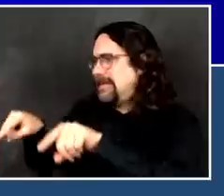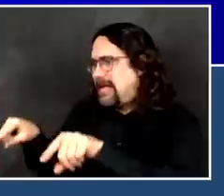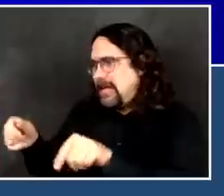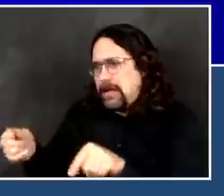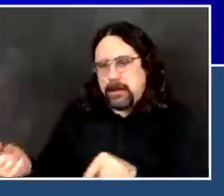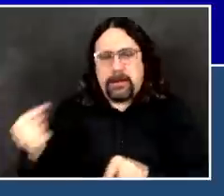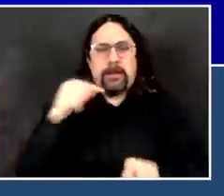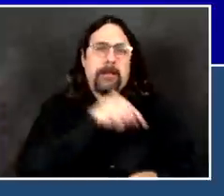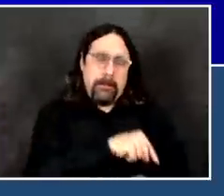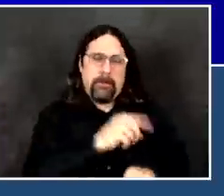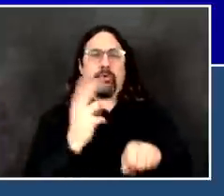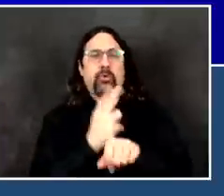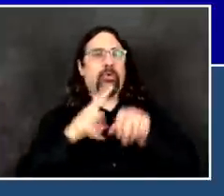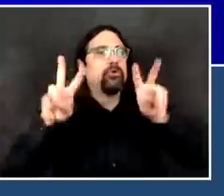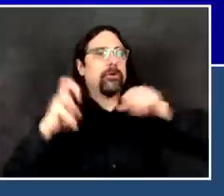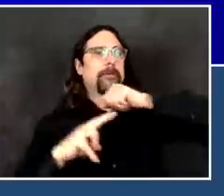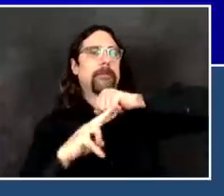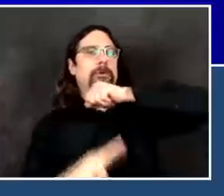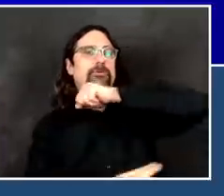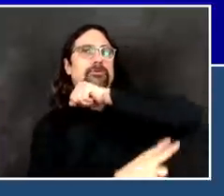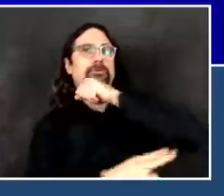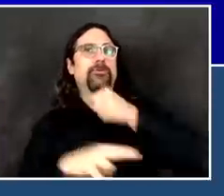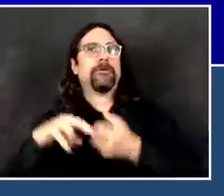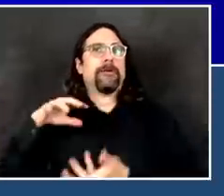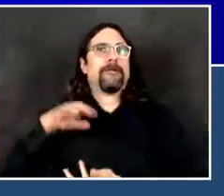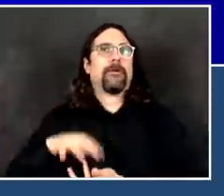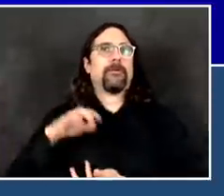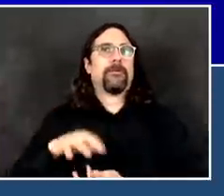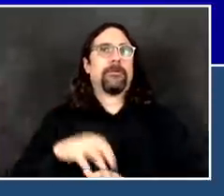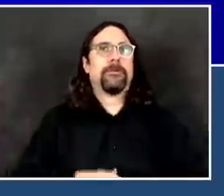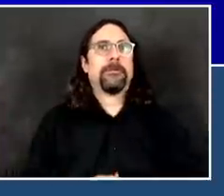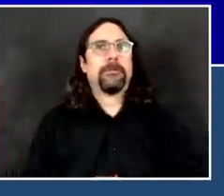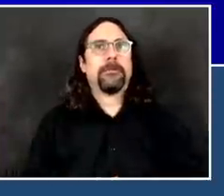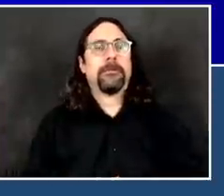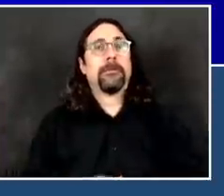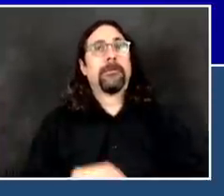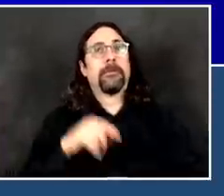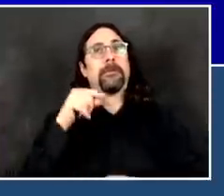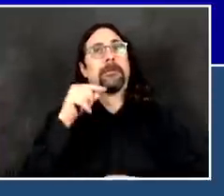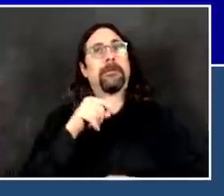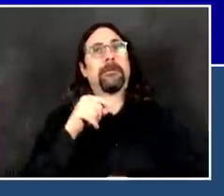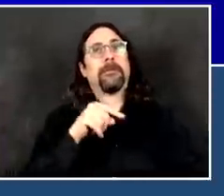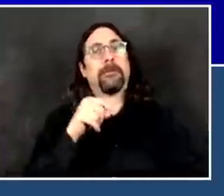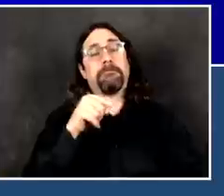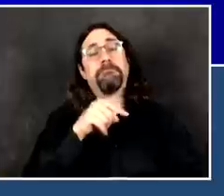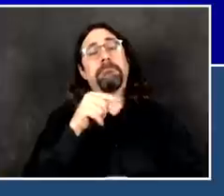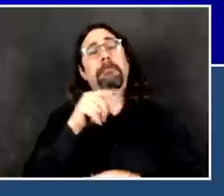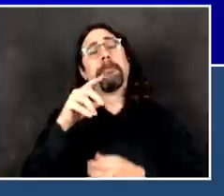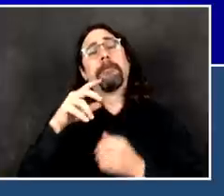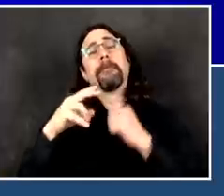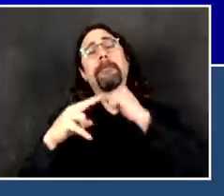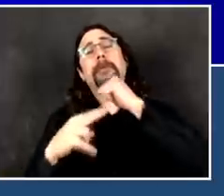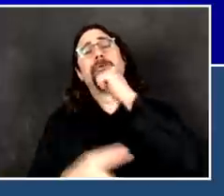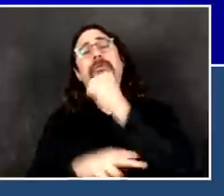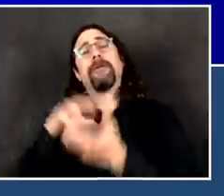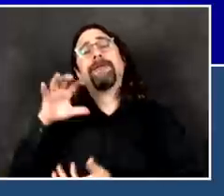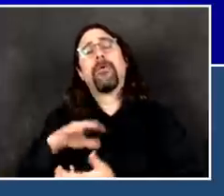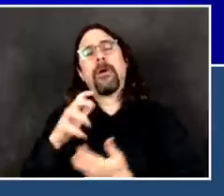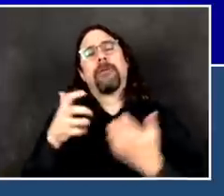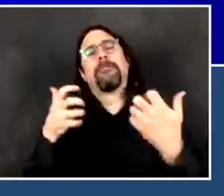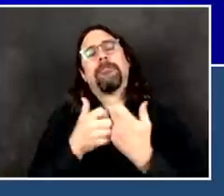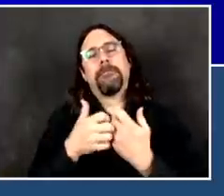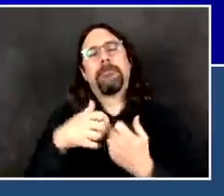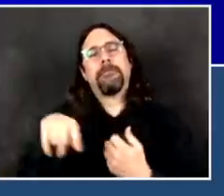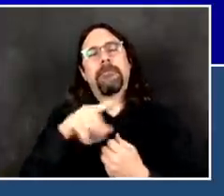issues, but that people need that help breathing. So there's many things they do. To make this possible, to save